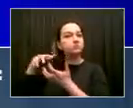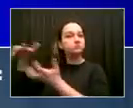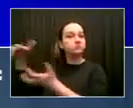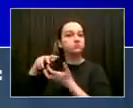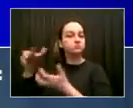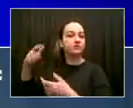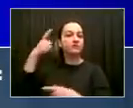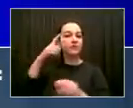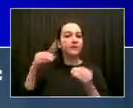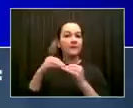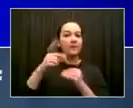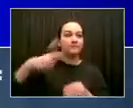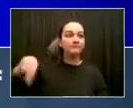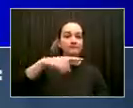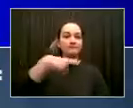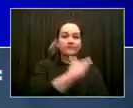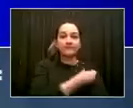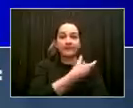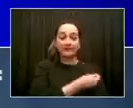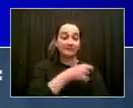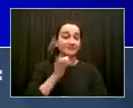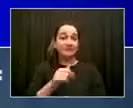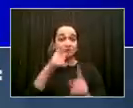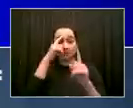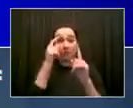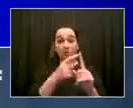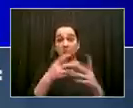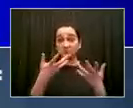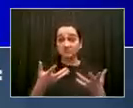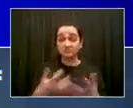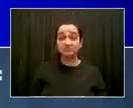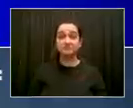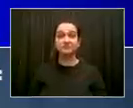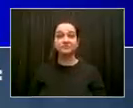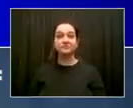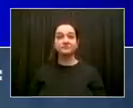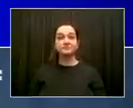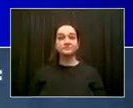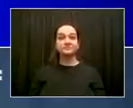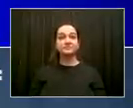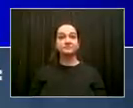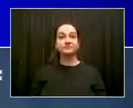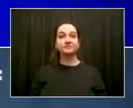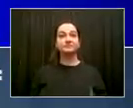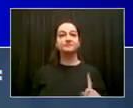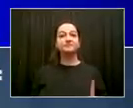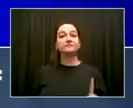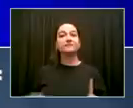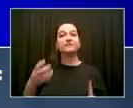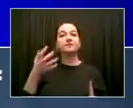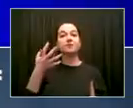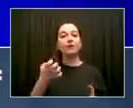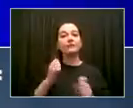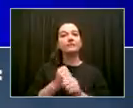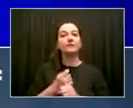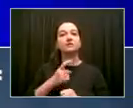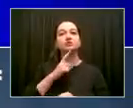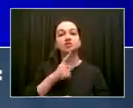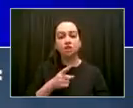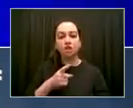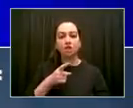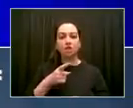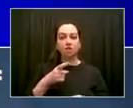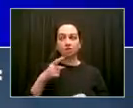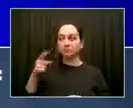attached. Again, we need our fair share of the vaccine, which we have not been getting from the state of New York. We need less bureaucracy, more freedom